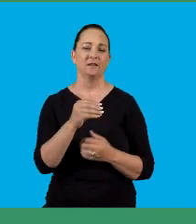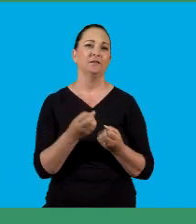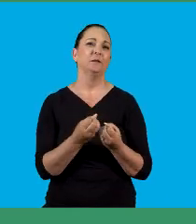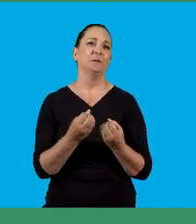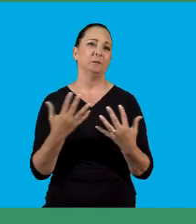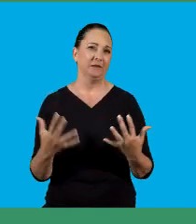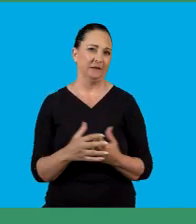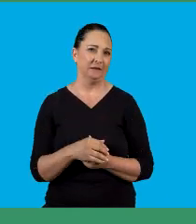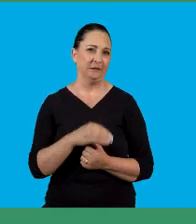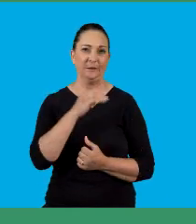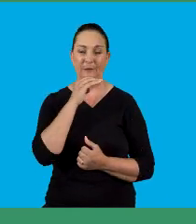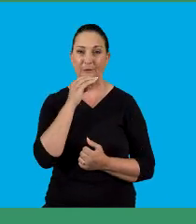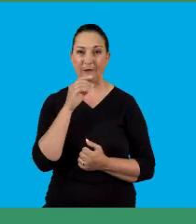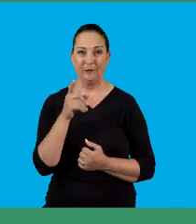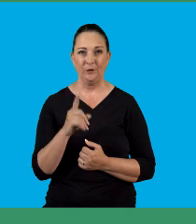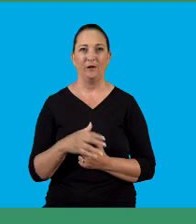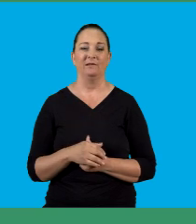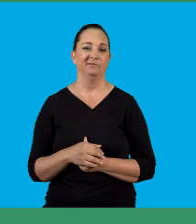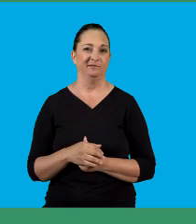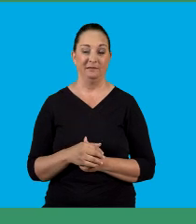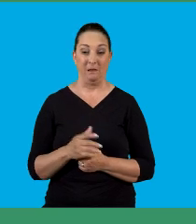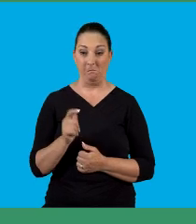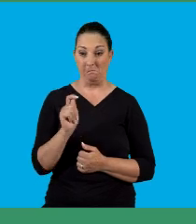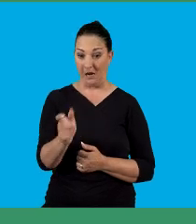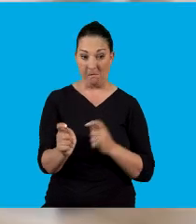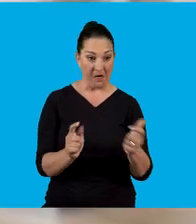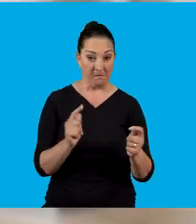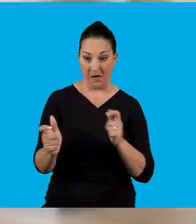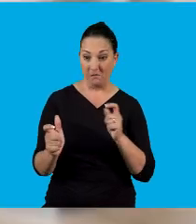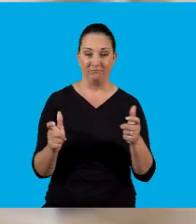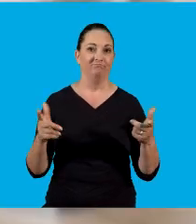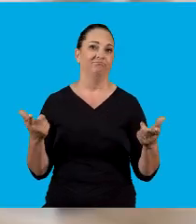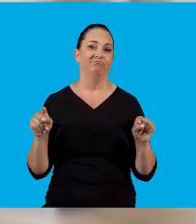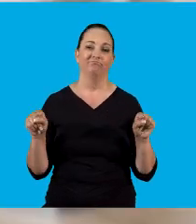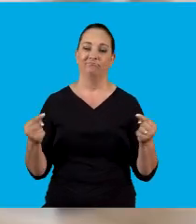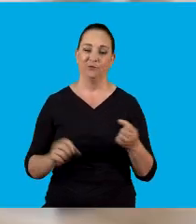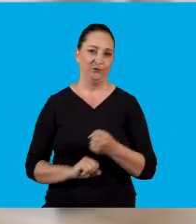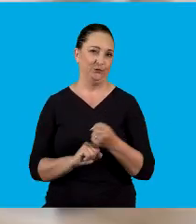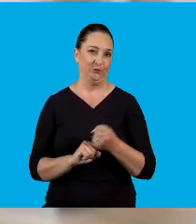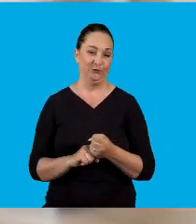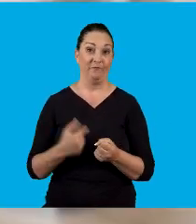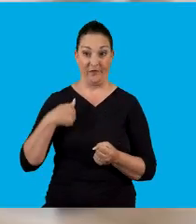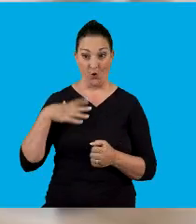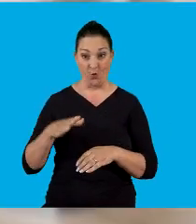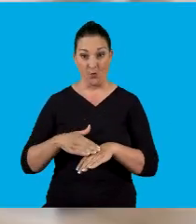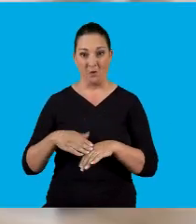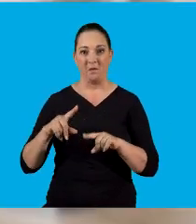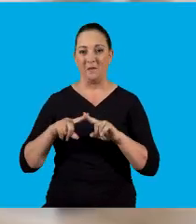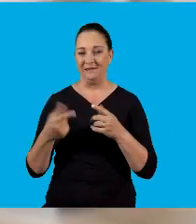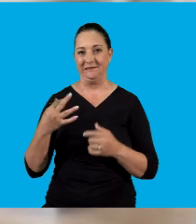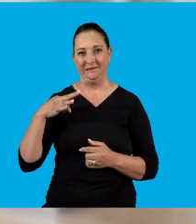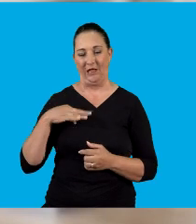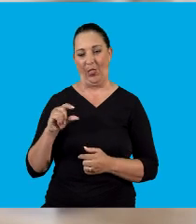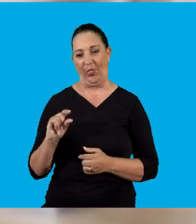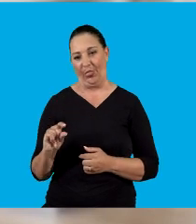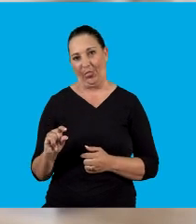in. So it simply means that they are having a limited buying power. They cannot support businesses as much as they would want to